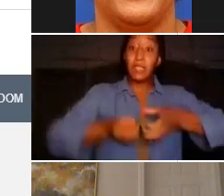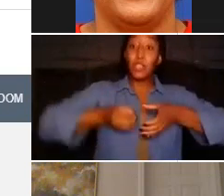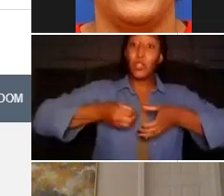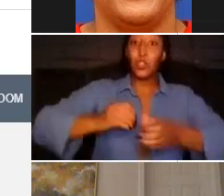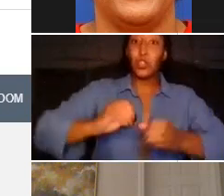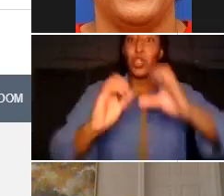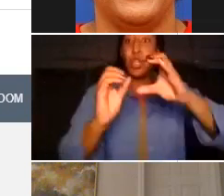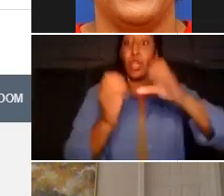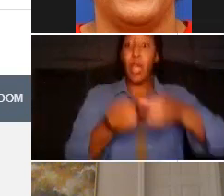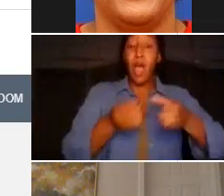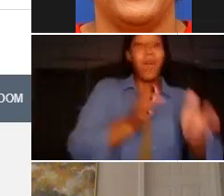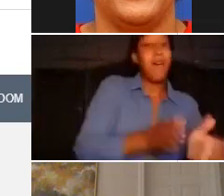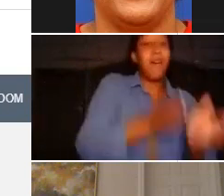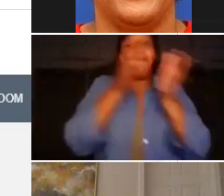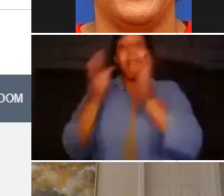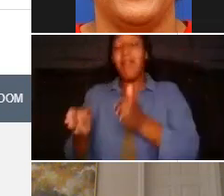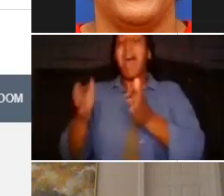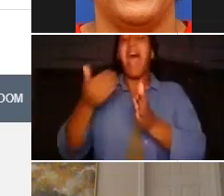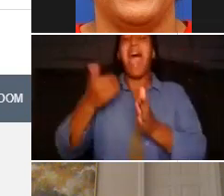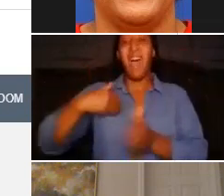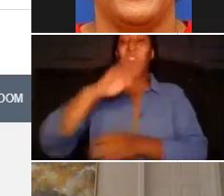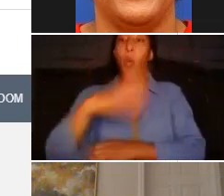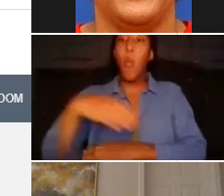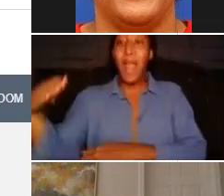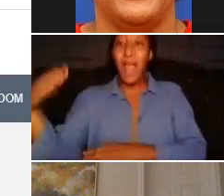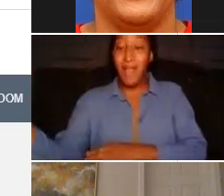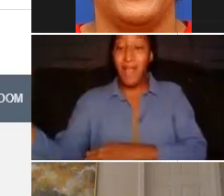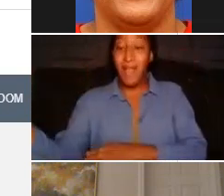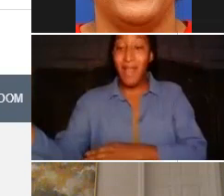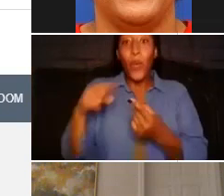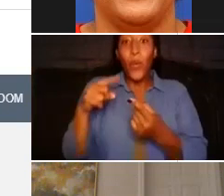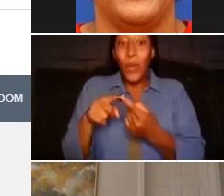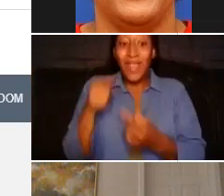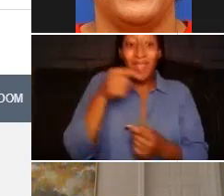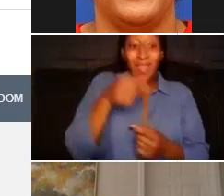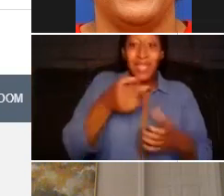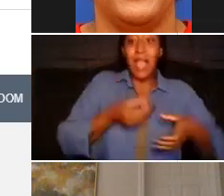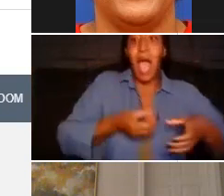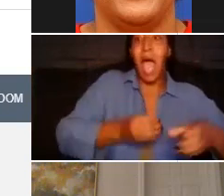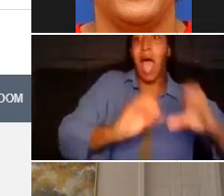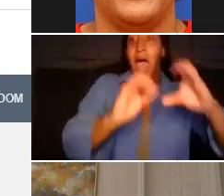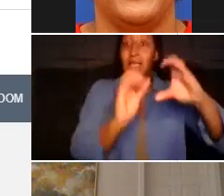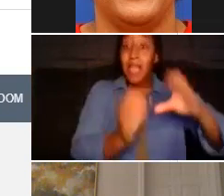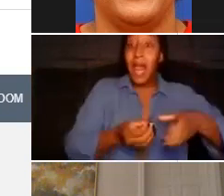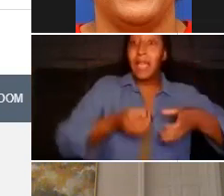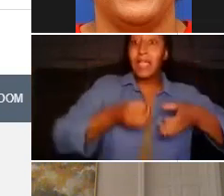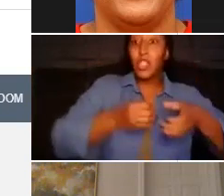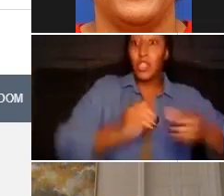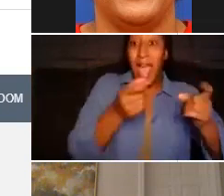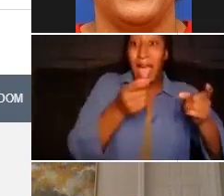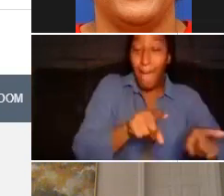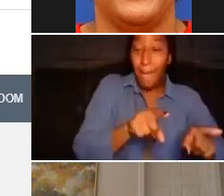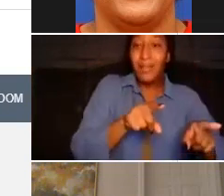it's oscillating, okay? It's very important to have the distinction very clear in your mind.